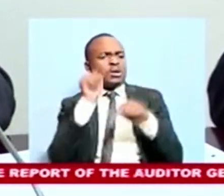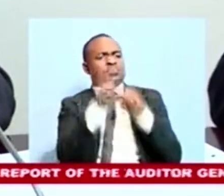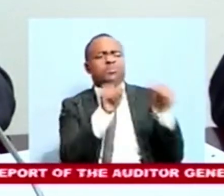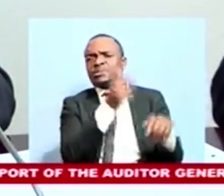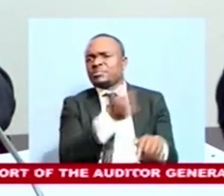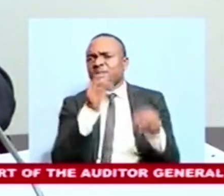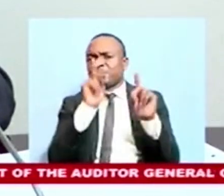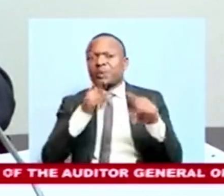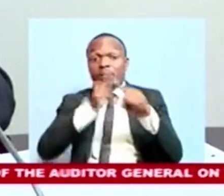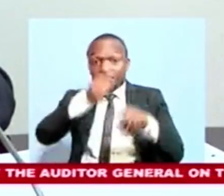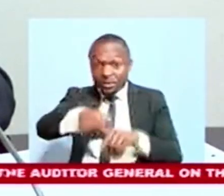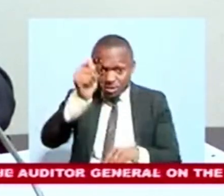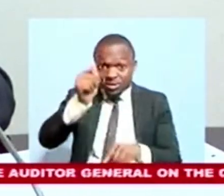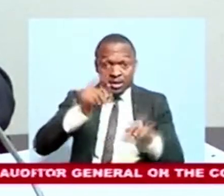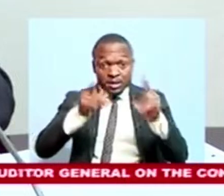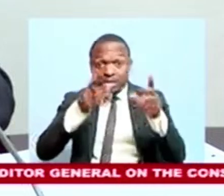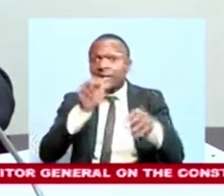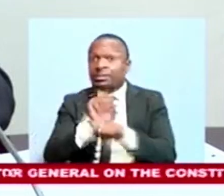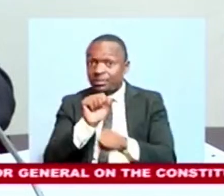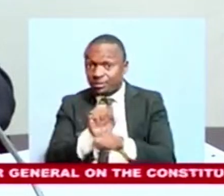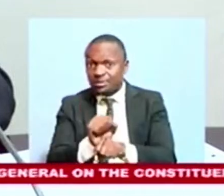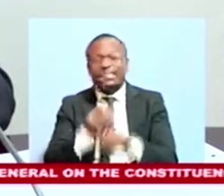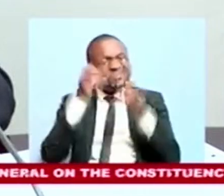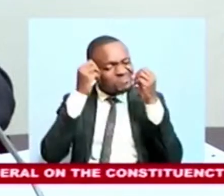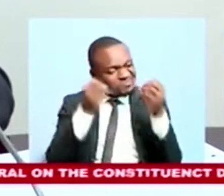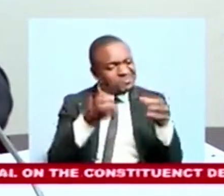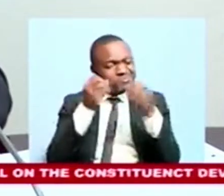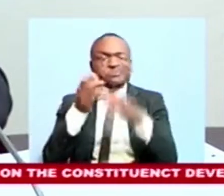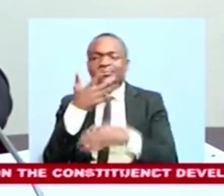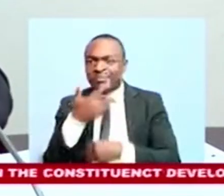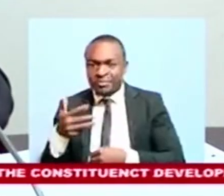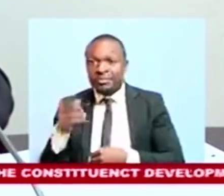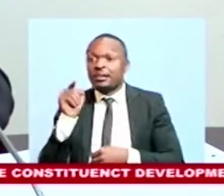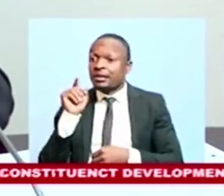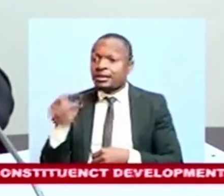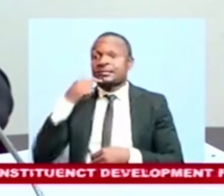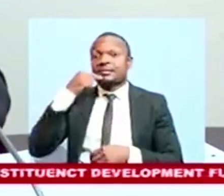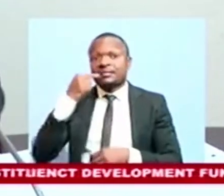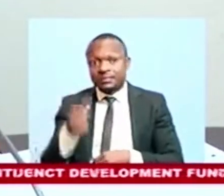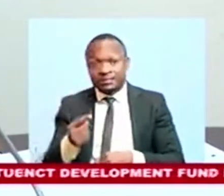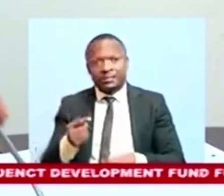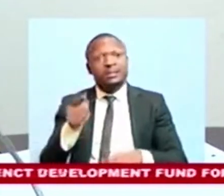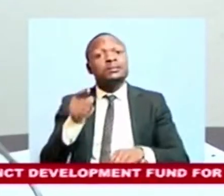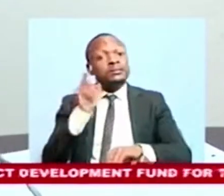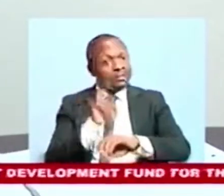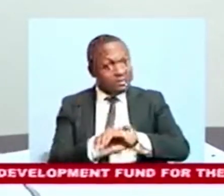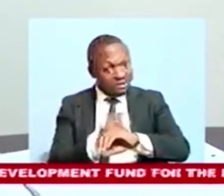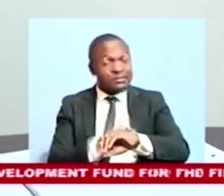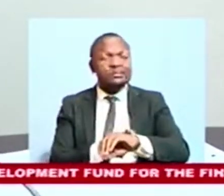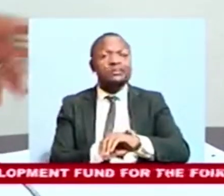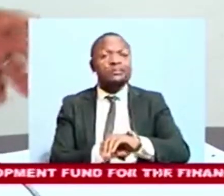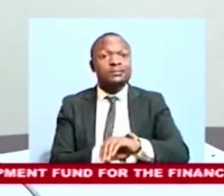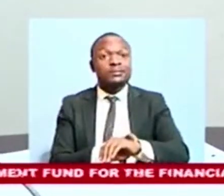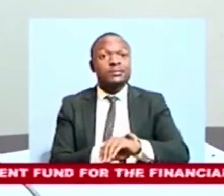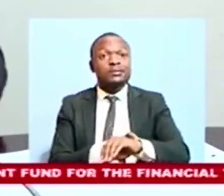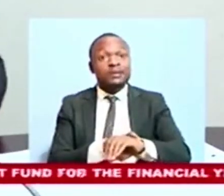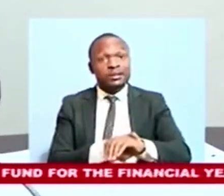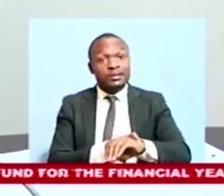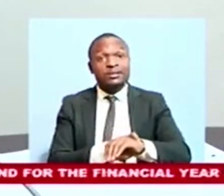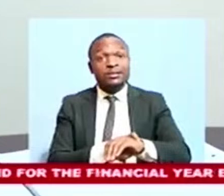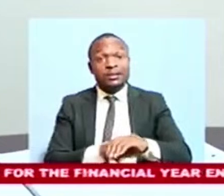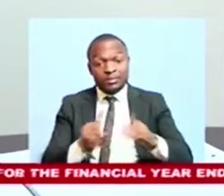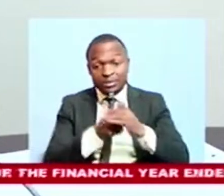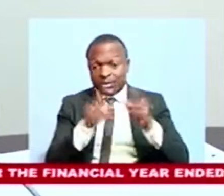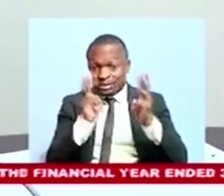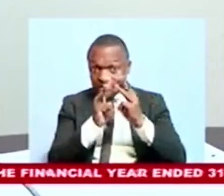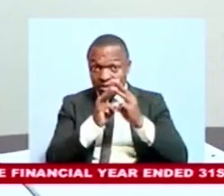yourselves. Director of Works, a lot of things. I mentioned during our at the beginning of our meeting that